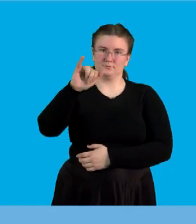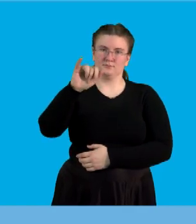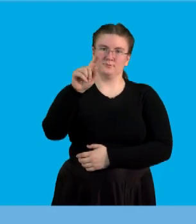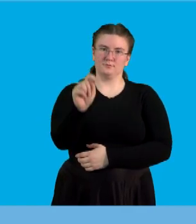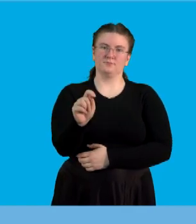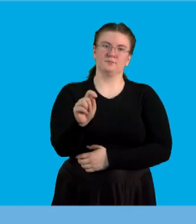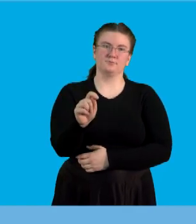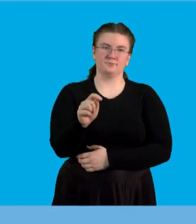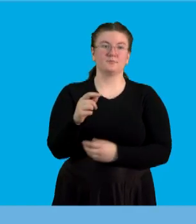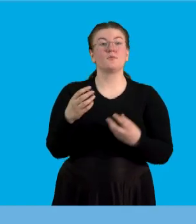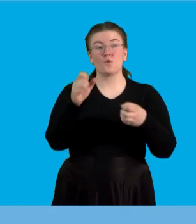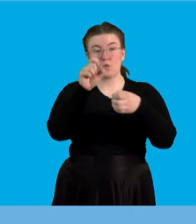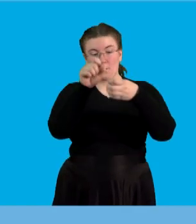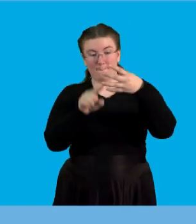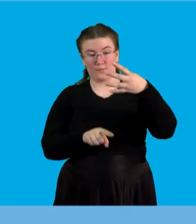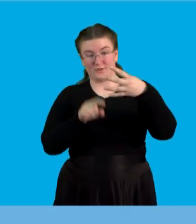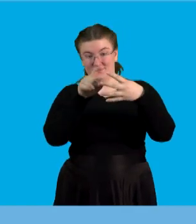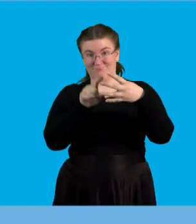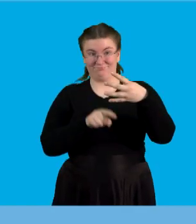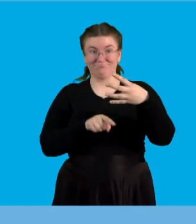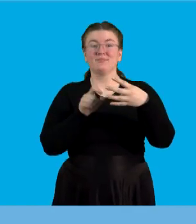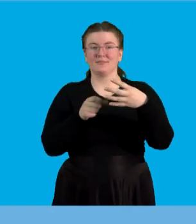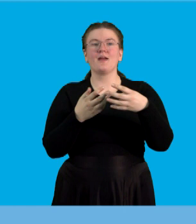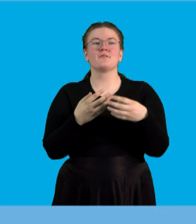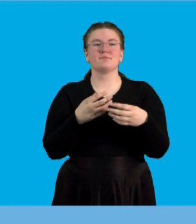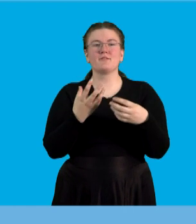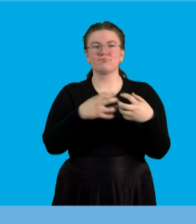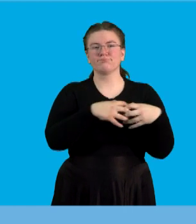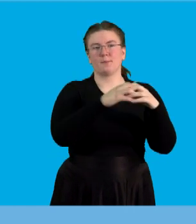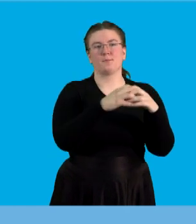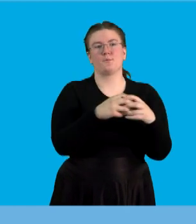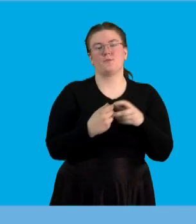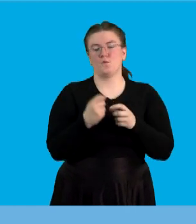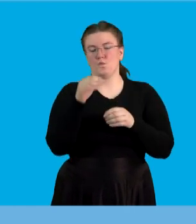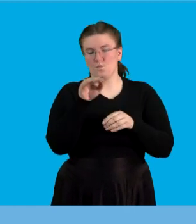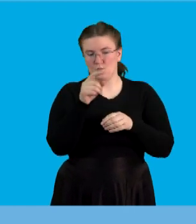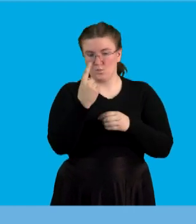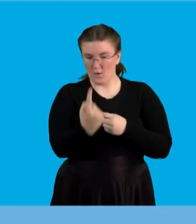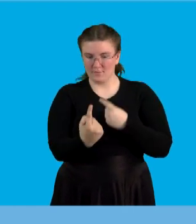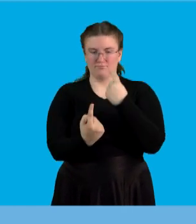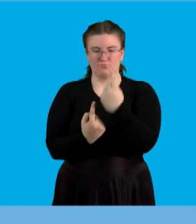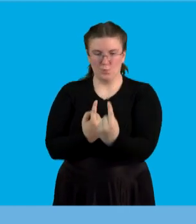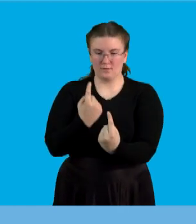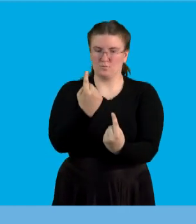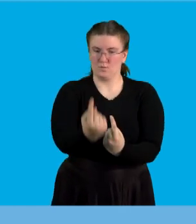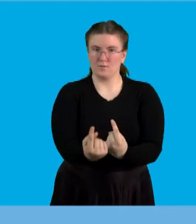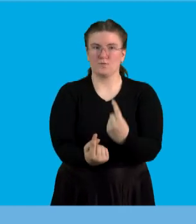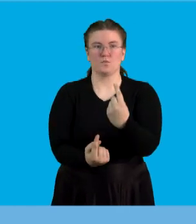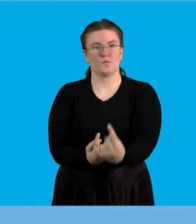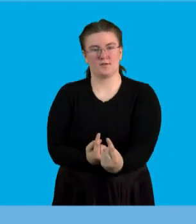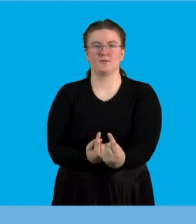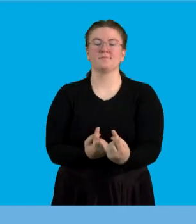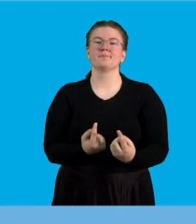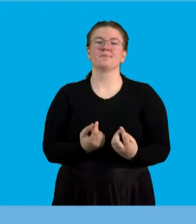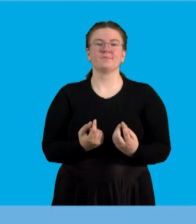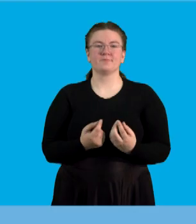arranged one after another in a single pathway. So all the components that we find, or all the components that are in a circuit, if they